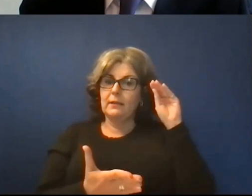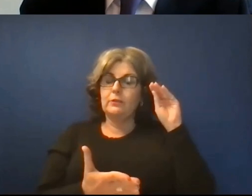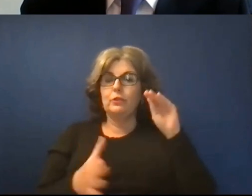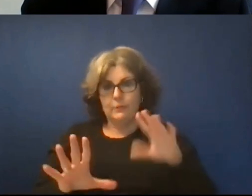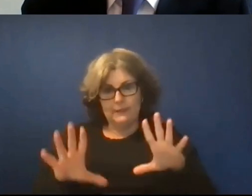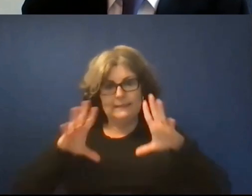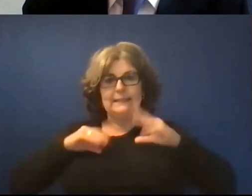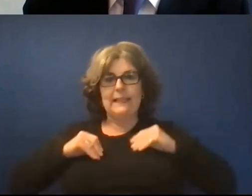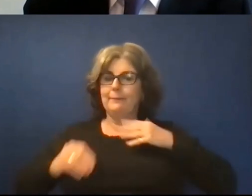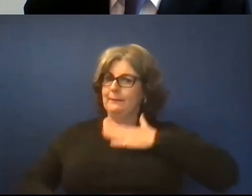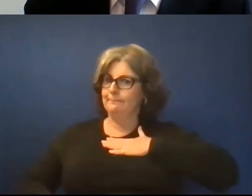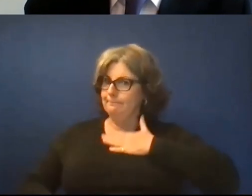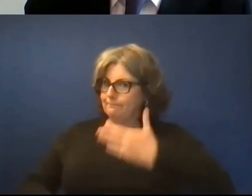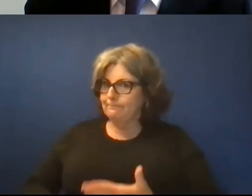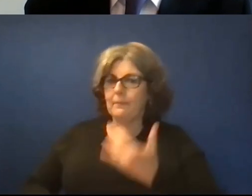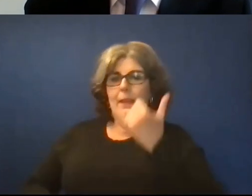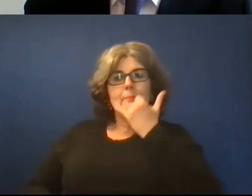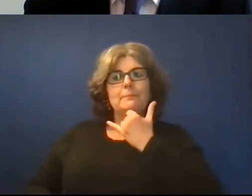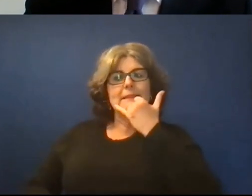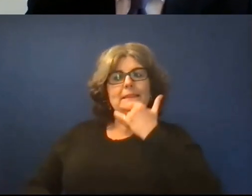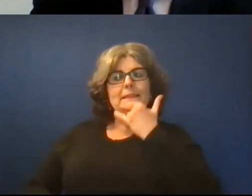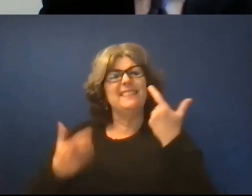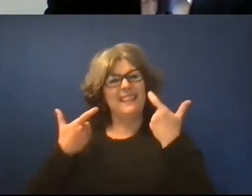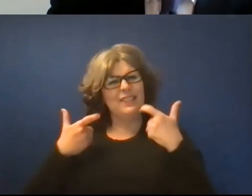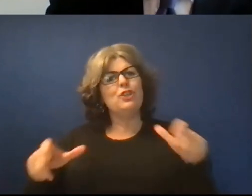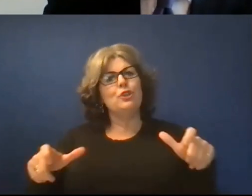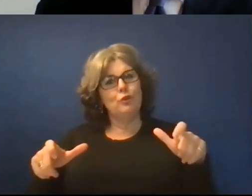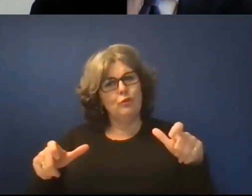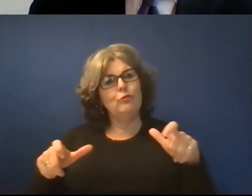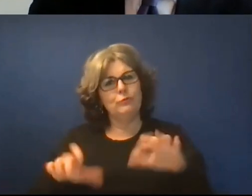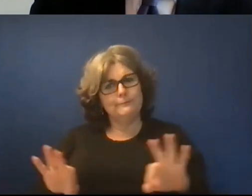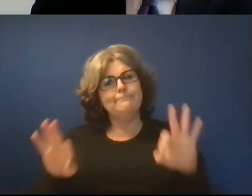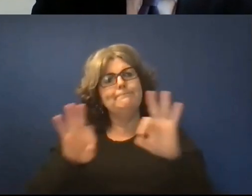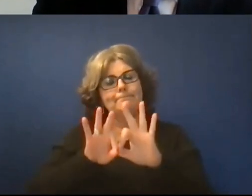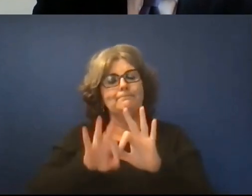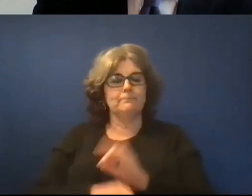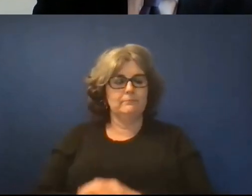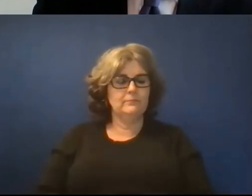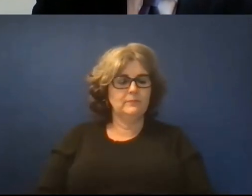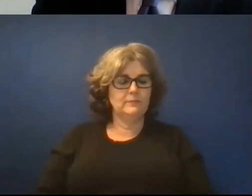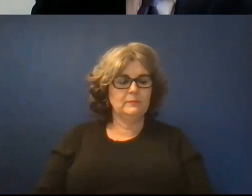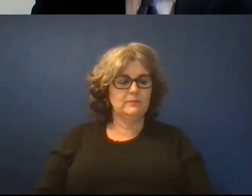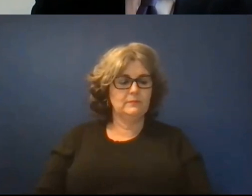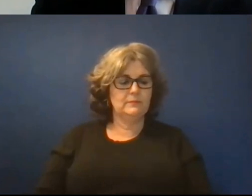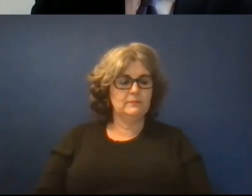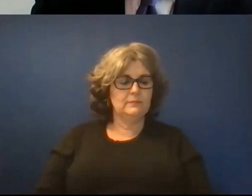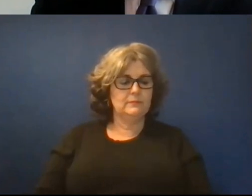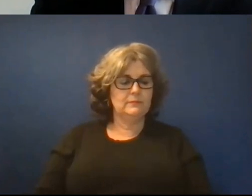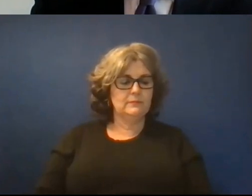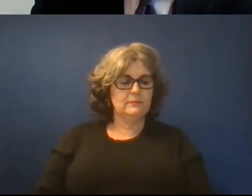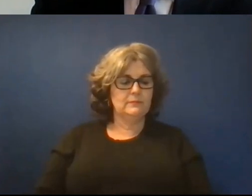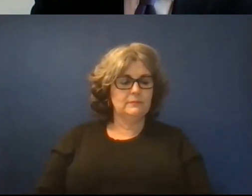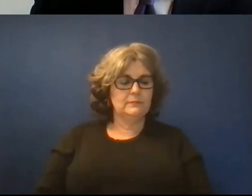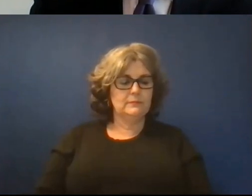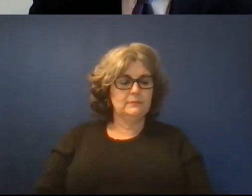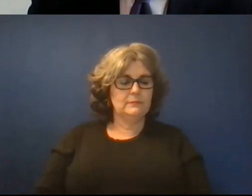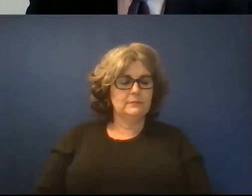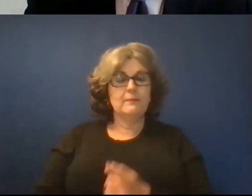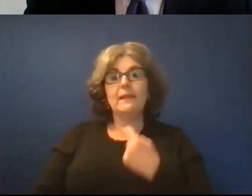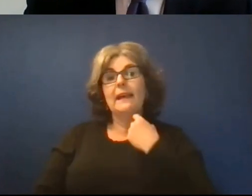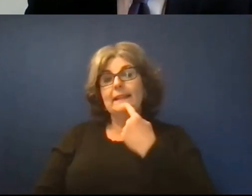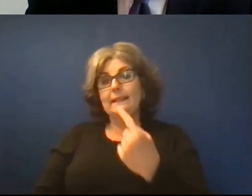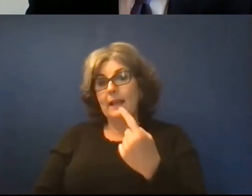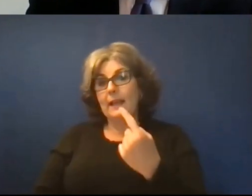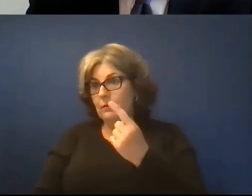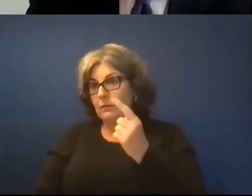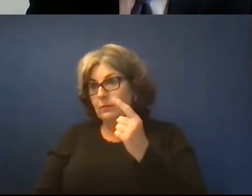to the mistakes is a huge, huge deal. And being able to tell the right people and take the